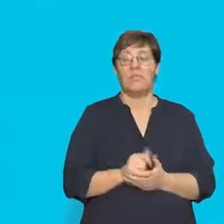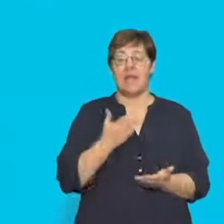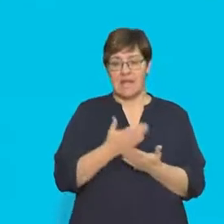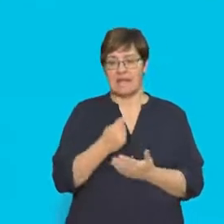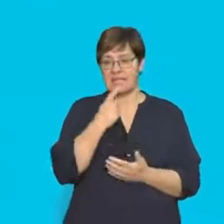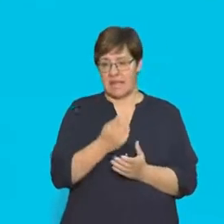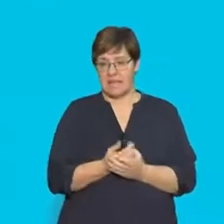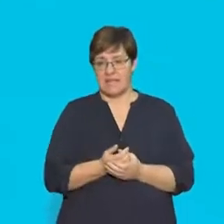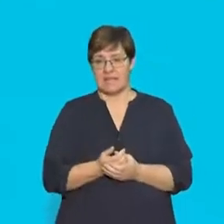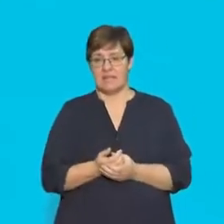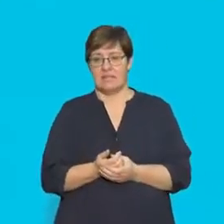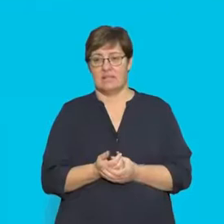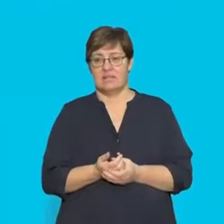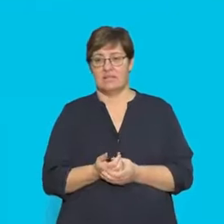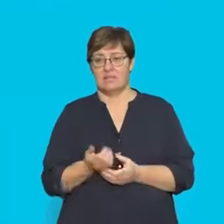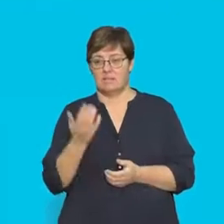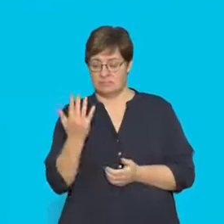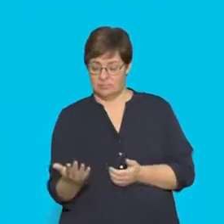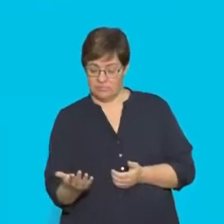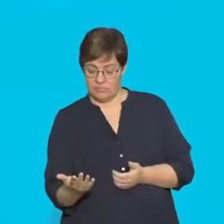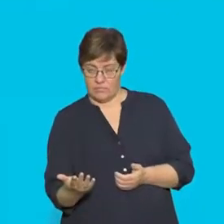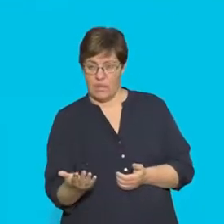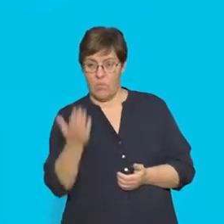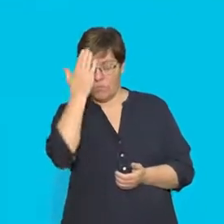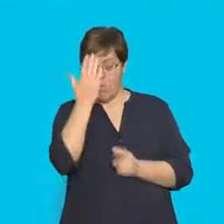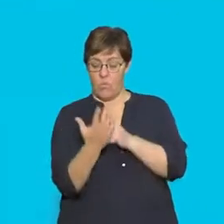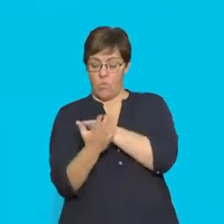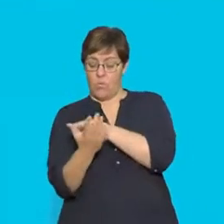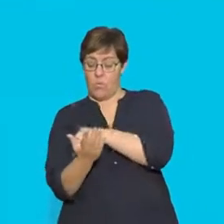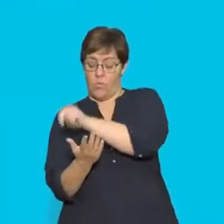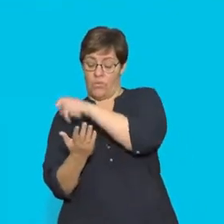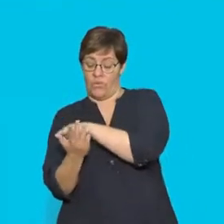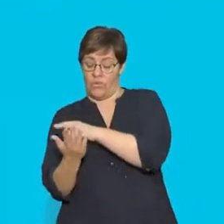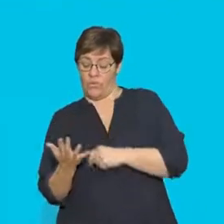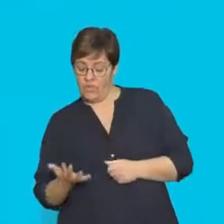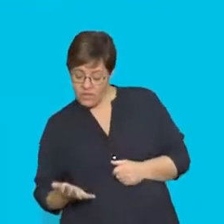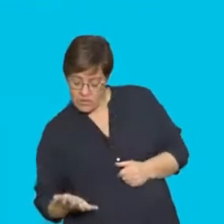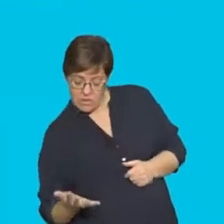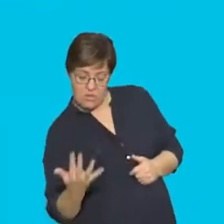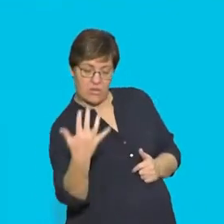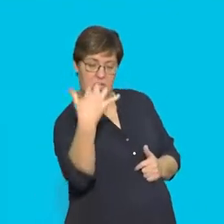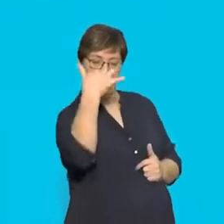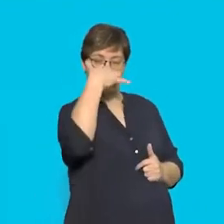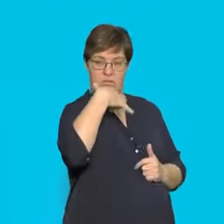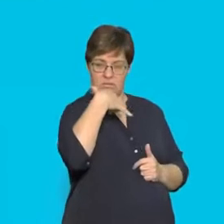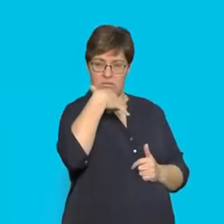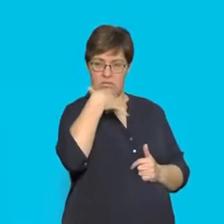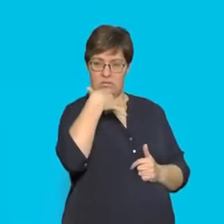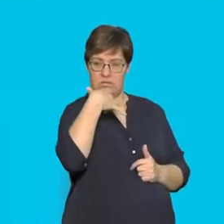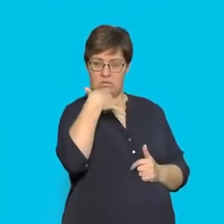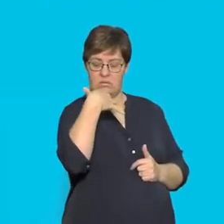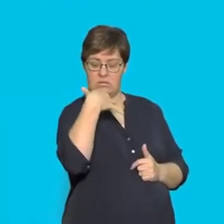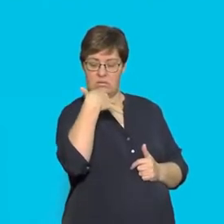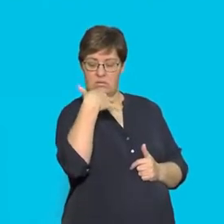the direction of the current. So if I know North Pole is there, I'm going to use the curl of my fingers to say